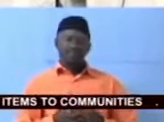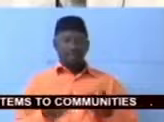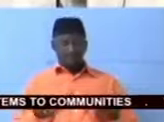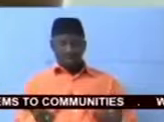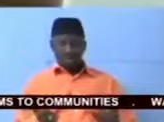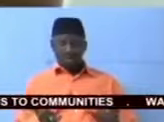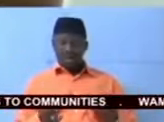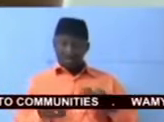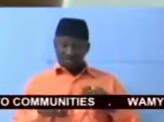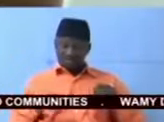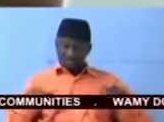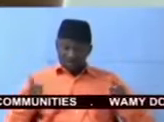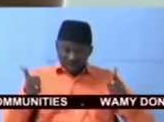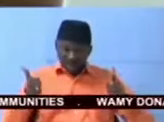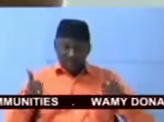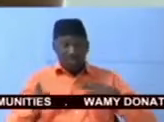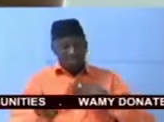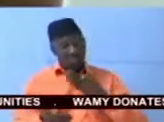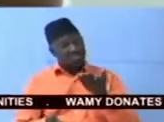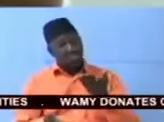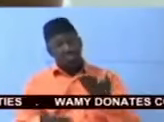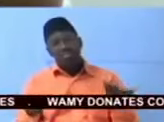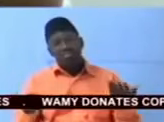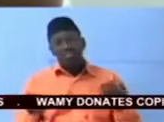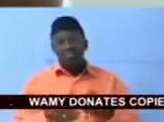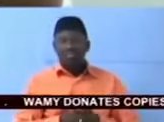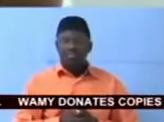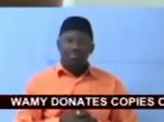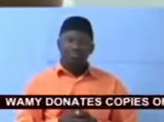we may proceed with the hearing. Yes, we may.